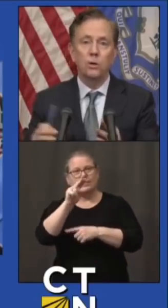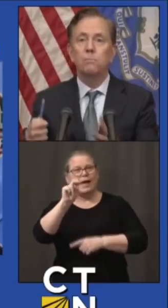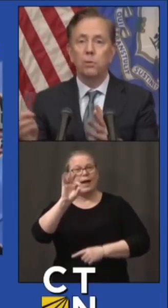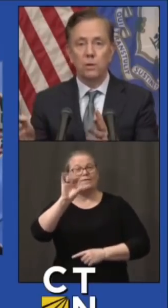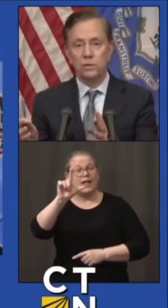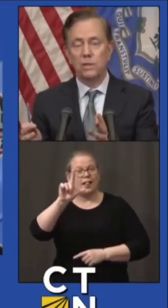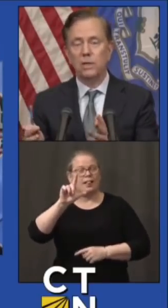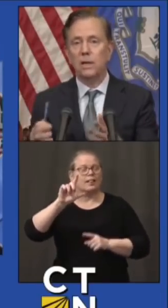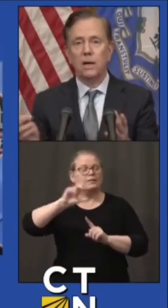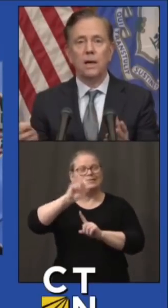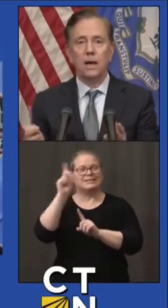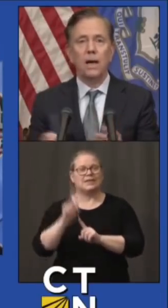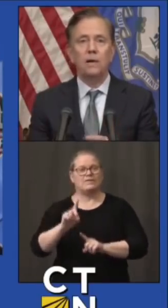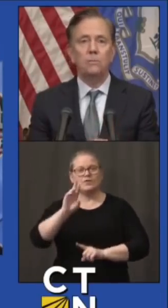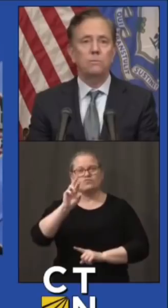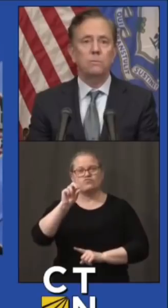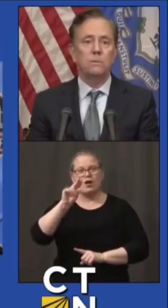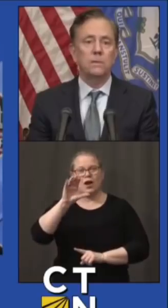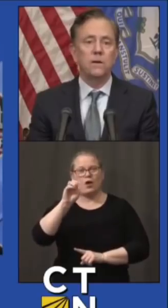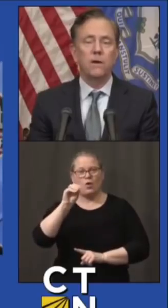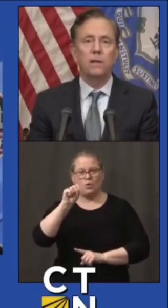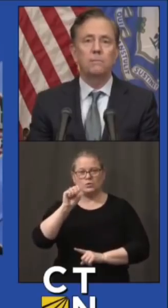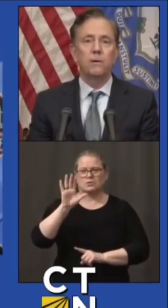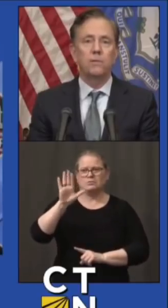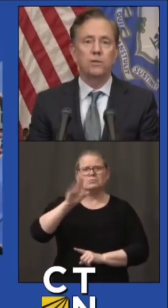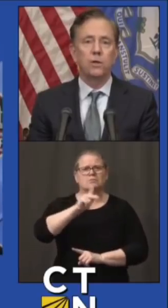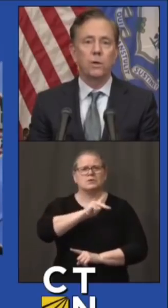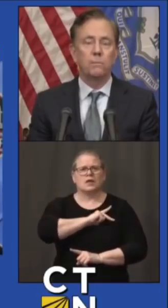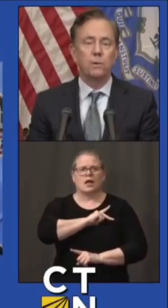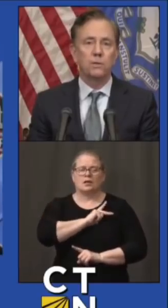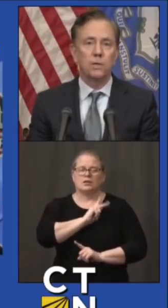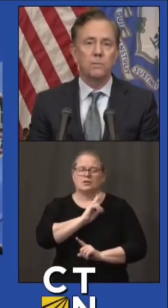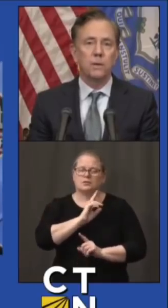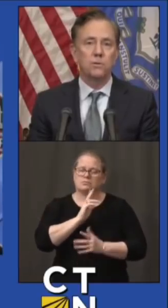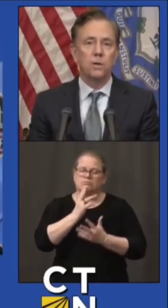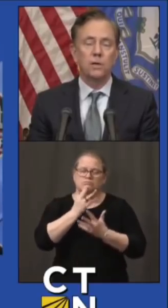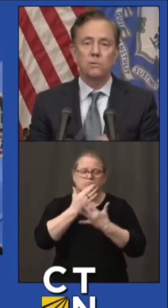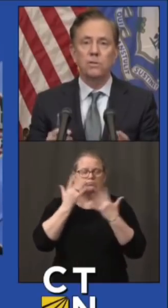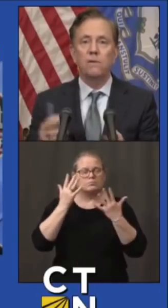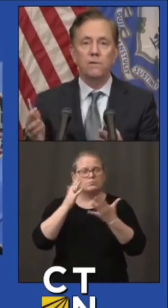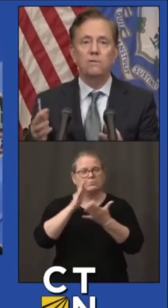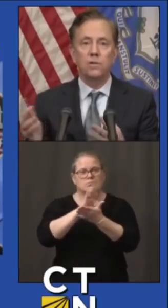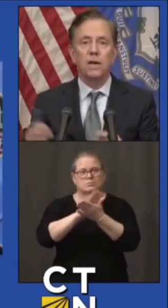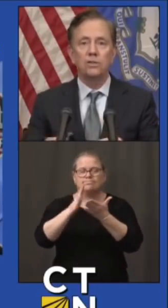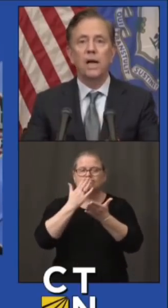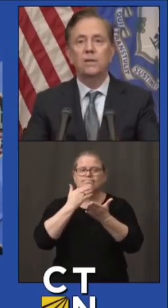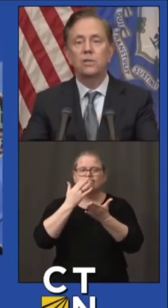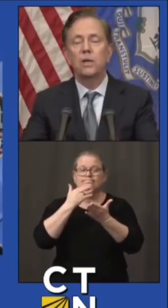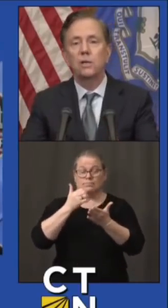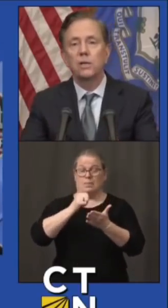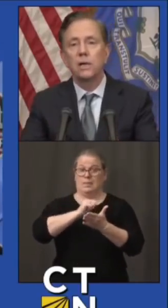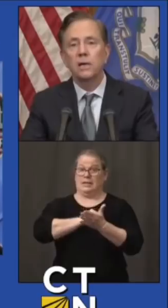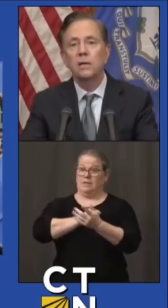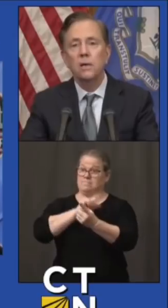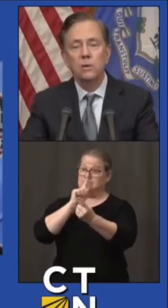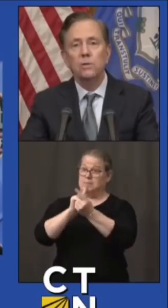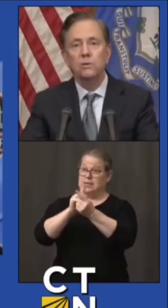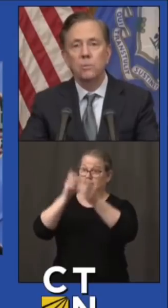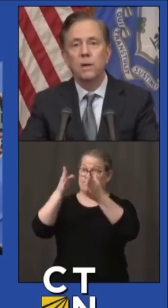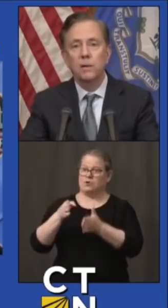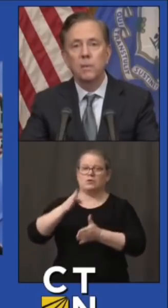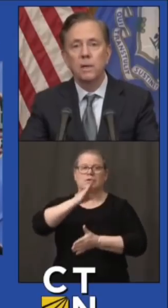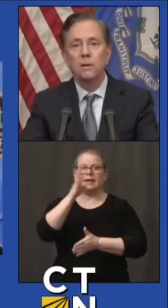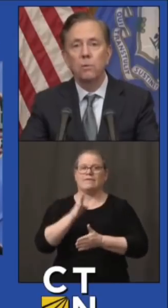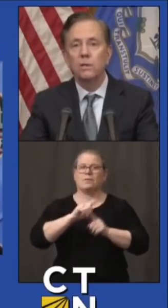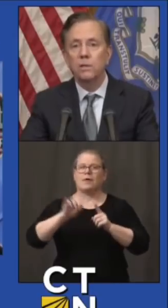amazingly good person. Never had the privilege of knowing him personally, but I was talking to his nephew, Scott Jackson, the other day, who